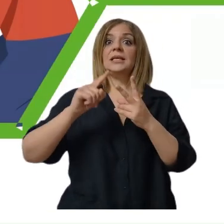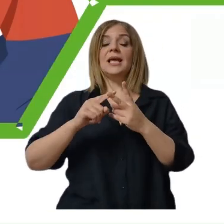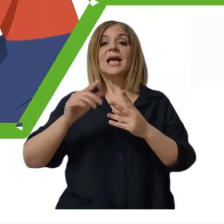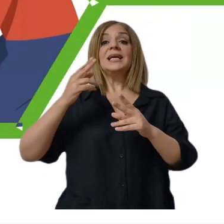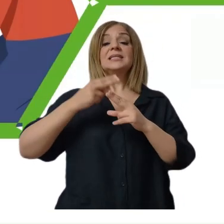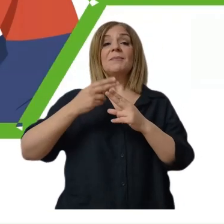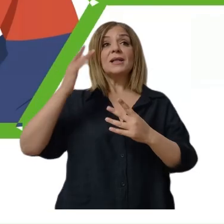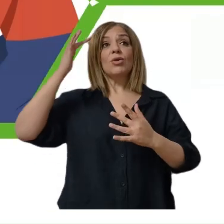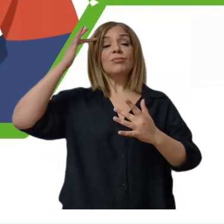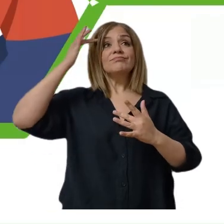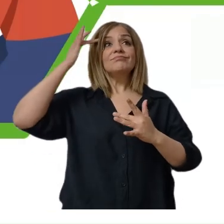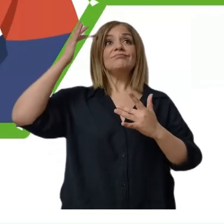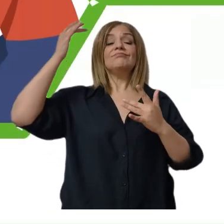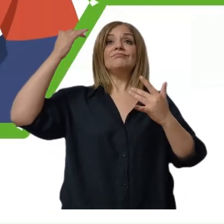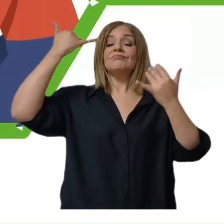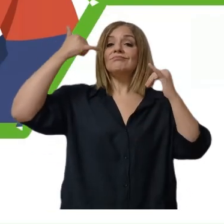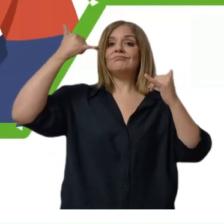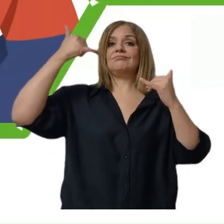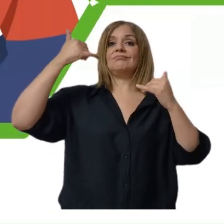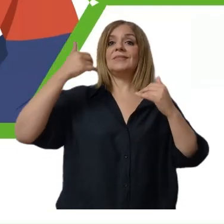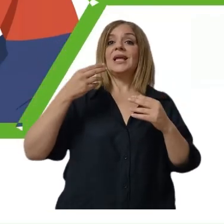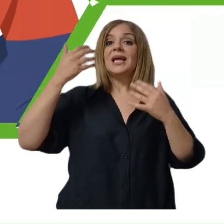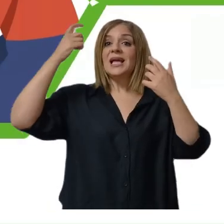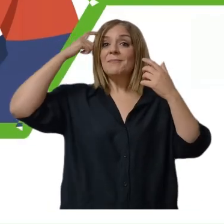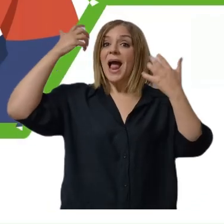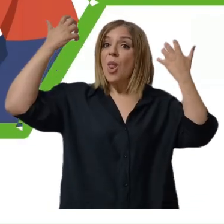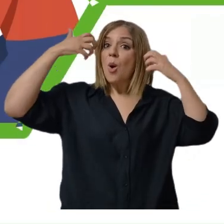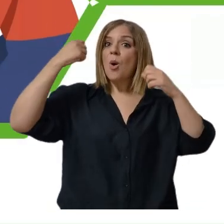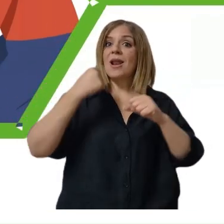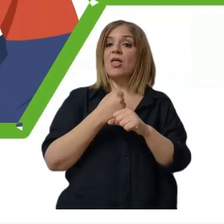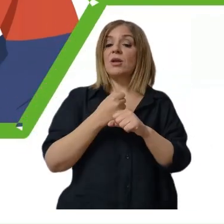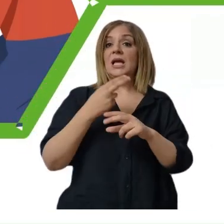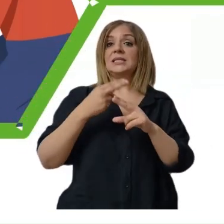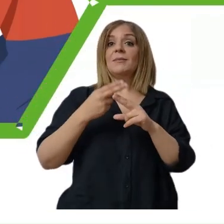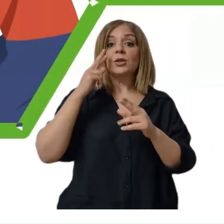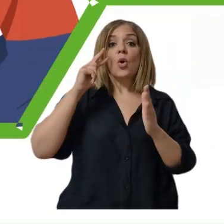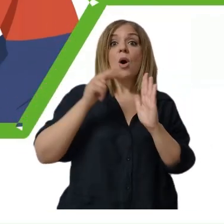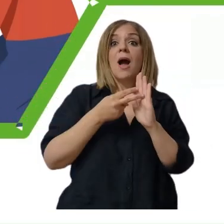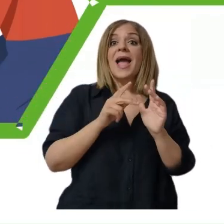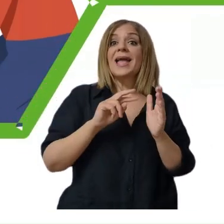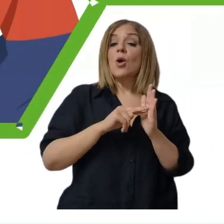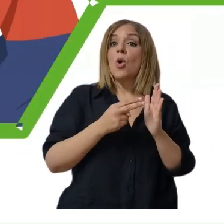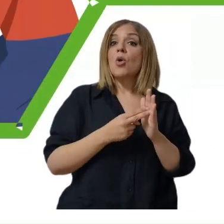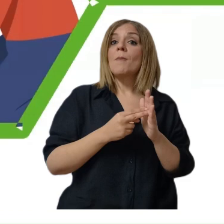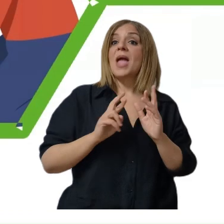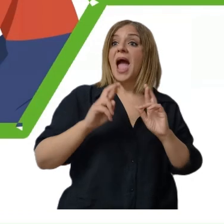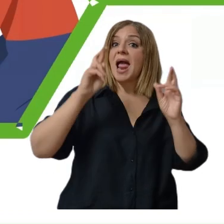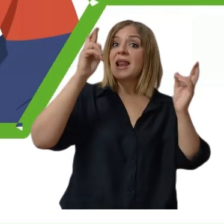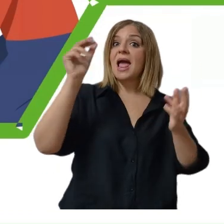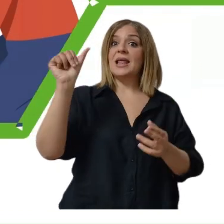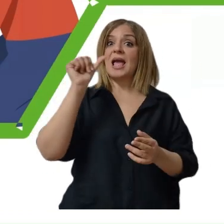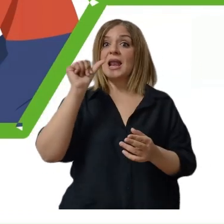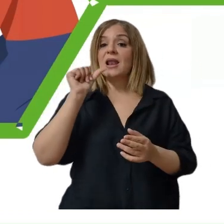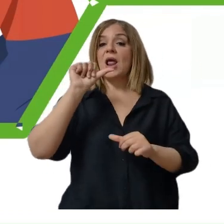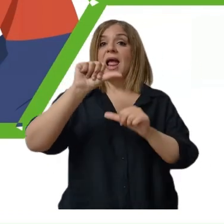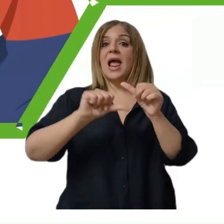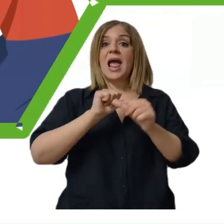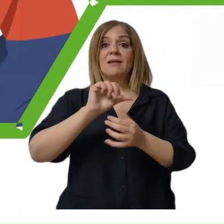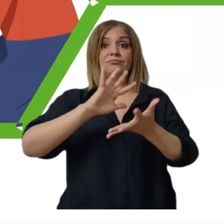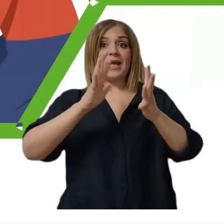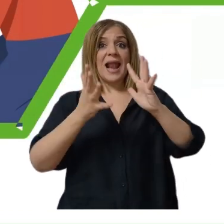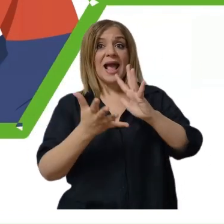and mindset. Some actions are saving energy and water, reducing and reusing and